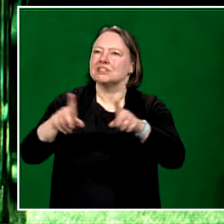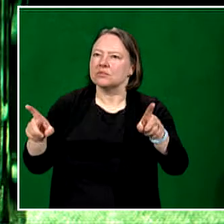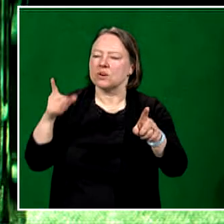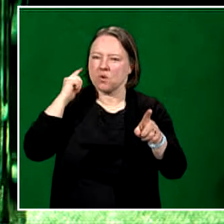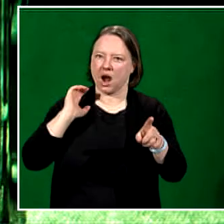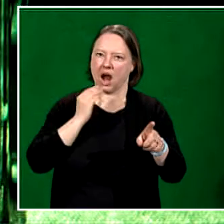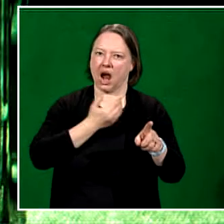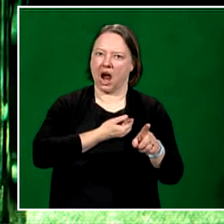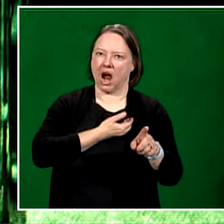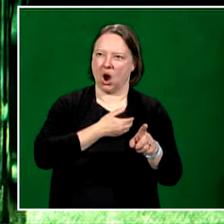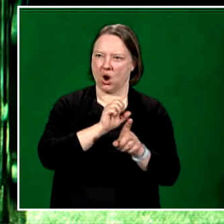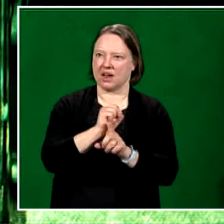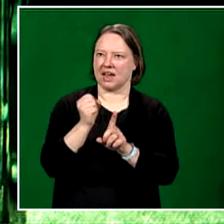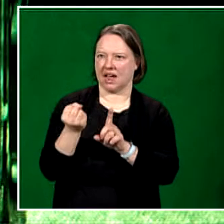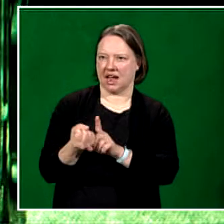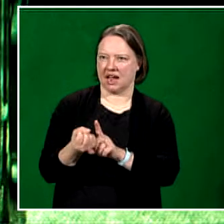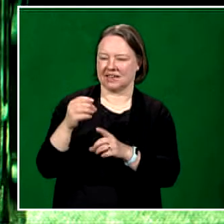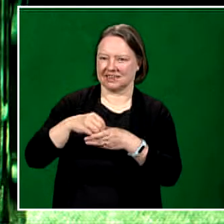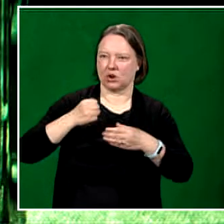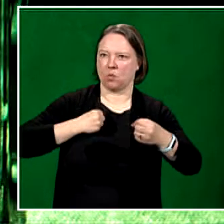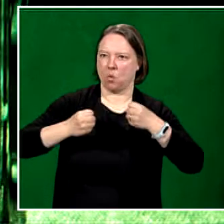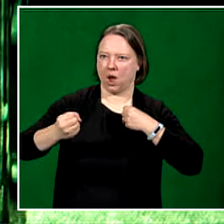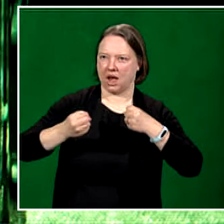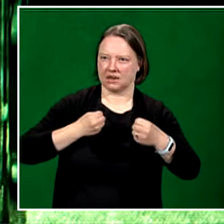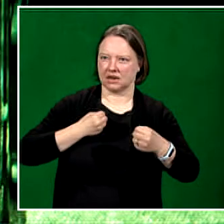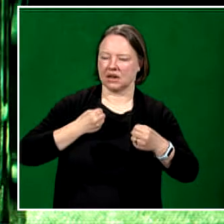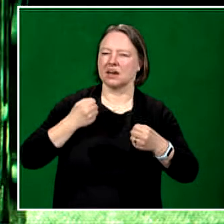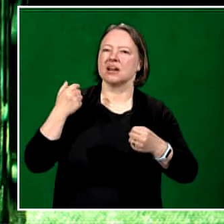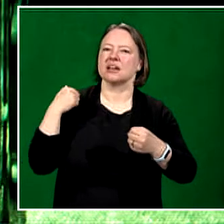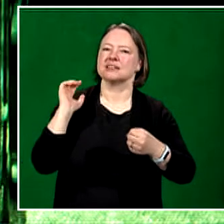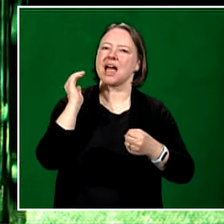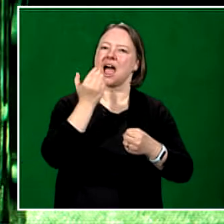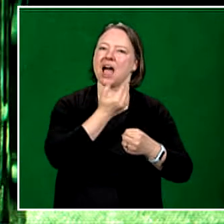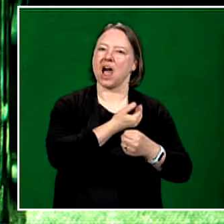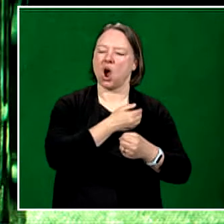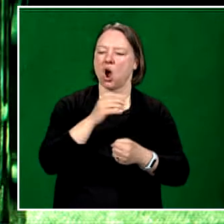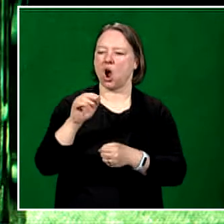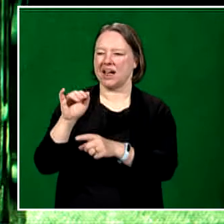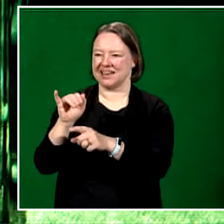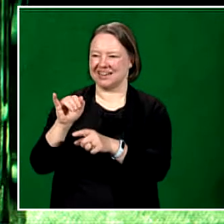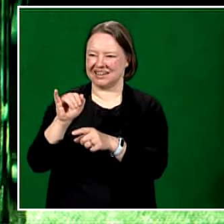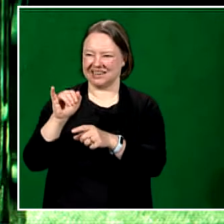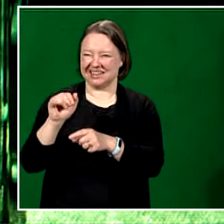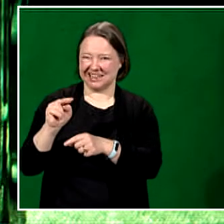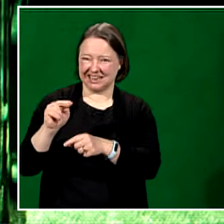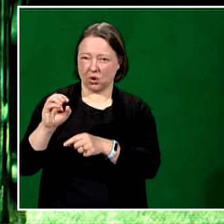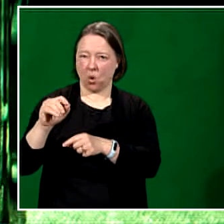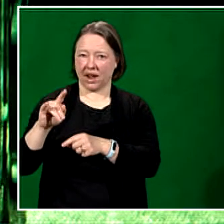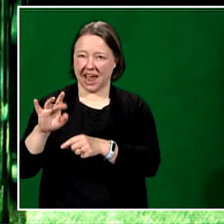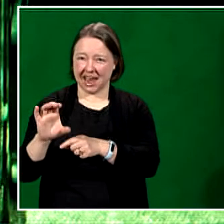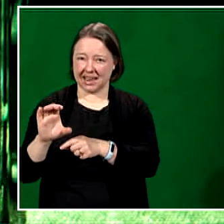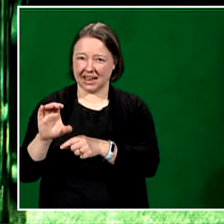case and the implementation in Rwanda is that our inorganic fertilizer will be